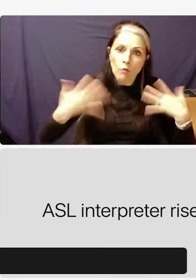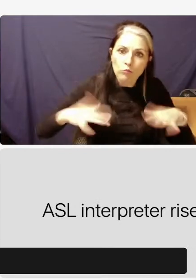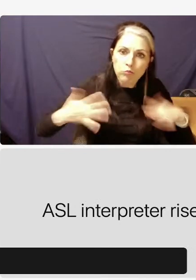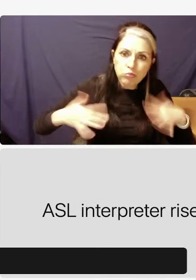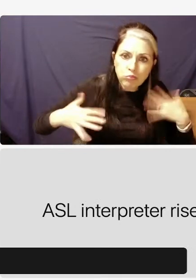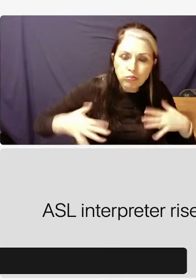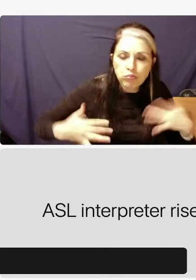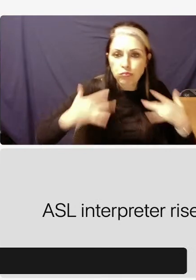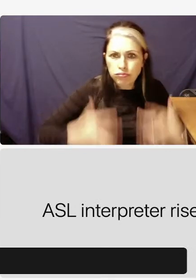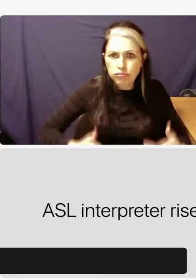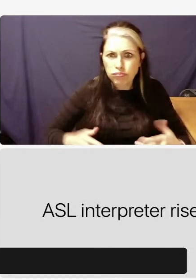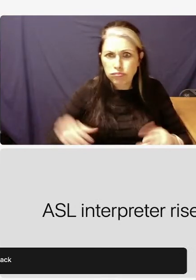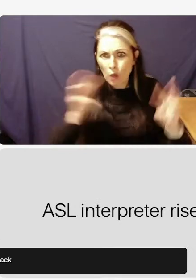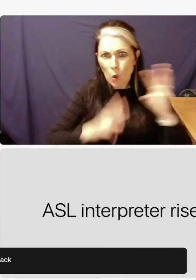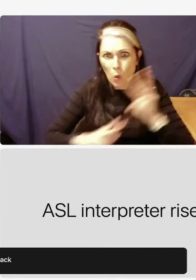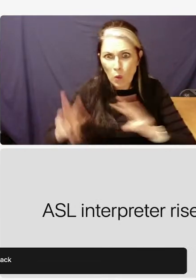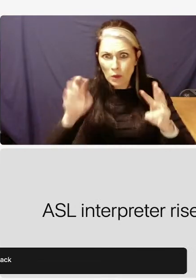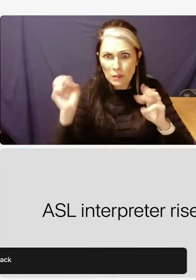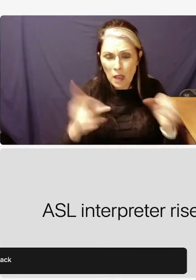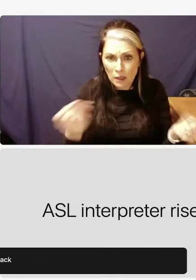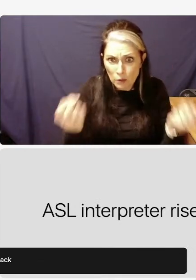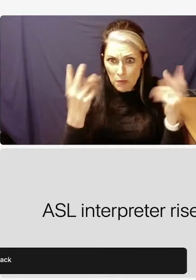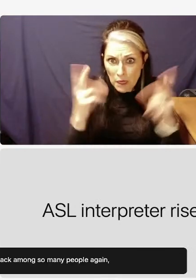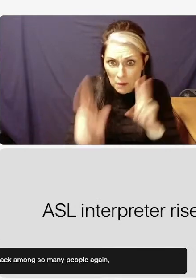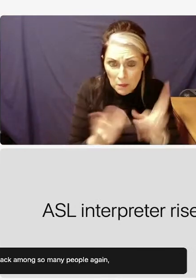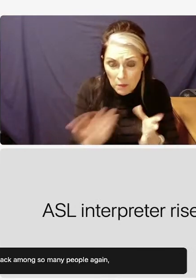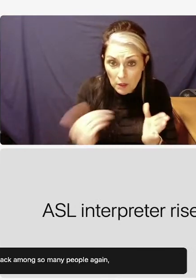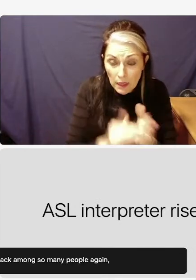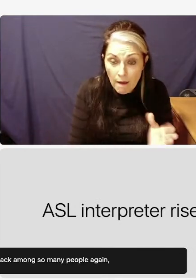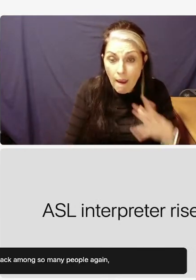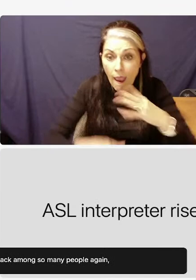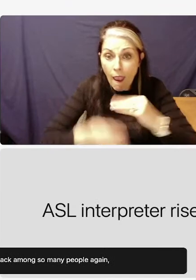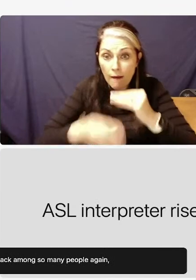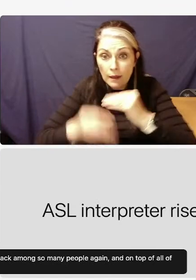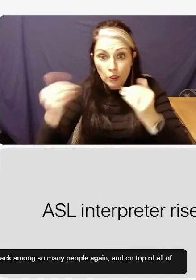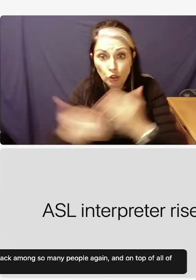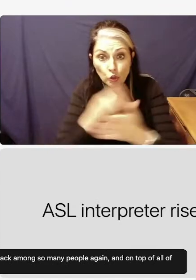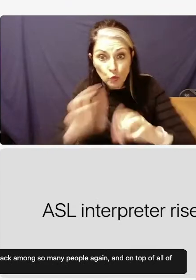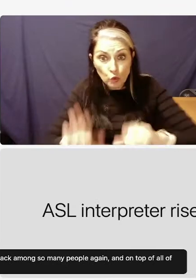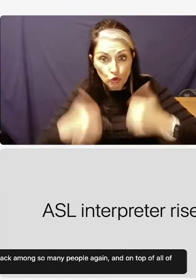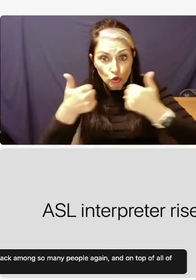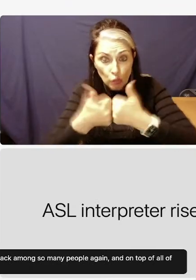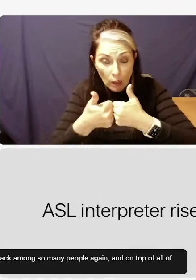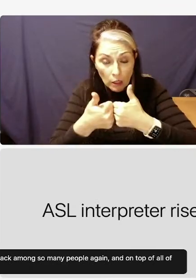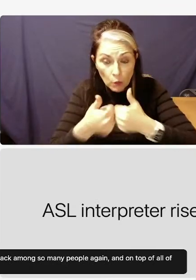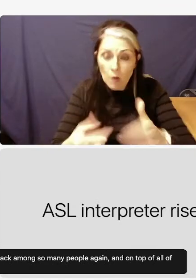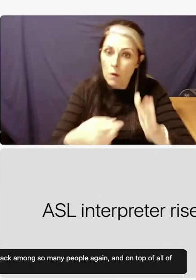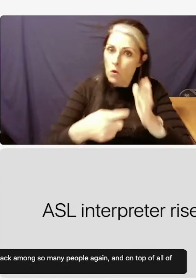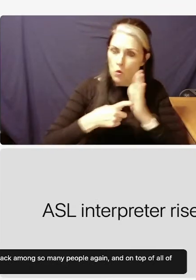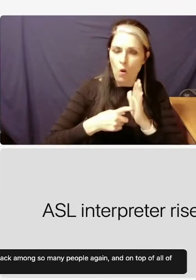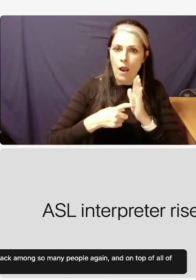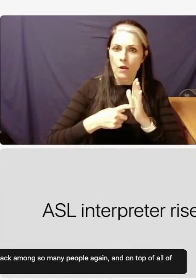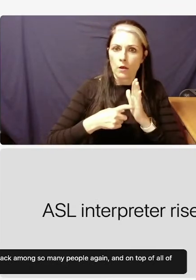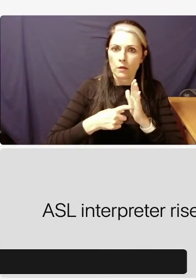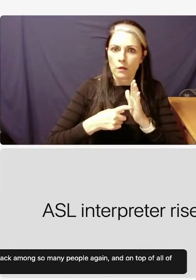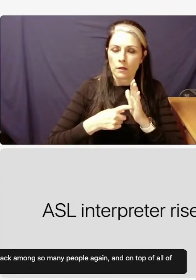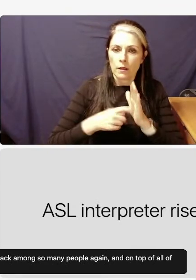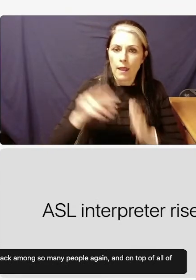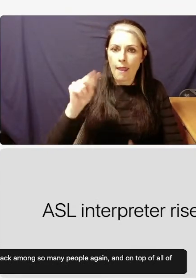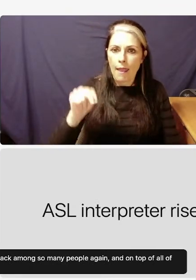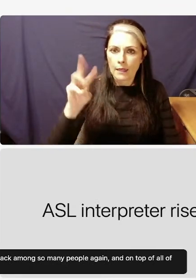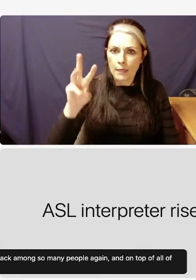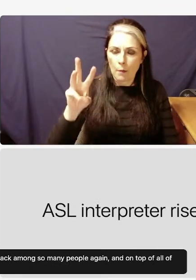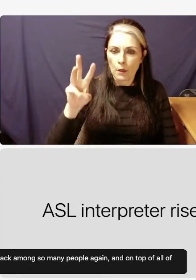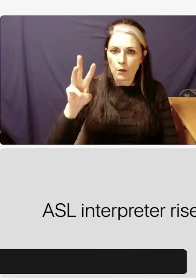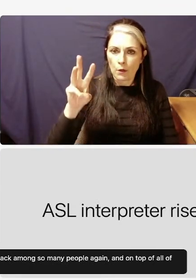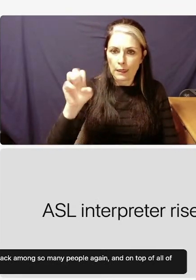just worried to be back among so many people again and on top of all of these new challenges we have been required to administer the nwea maps